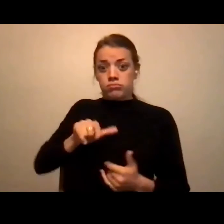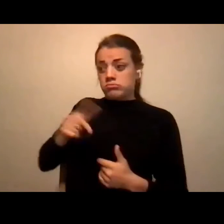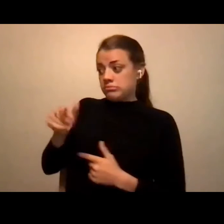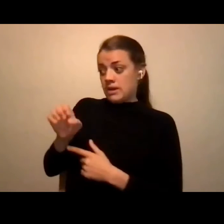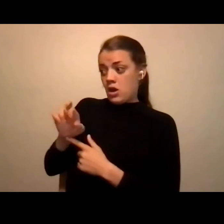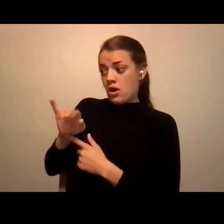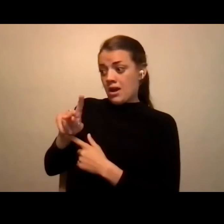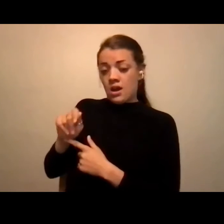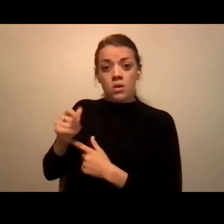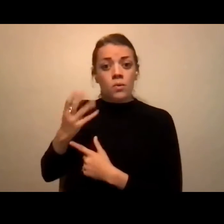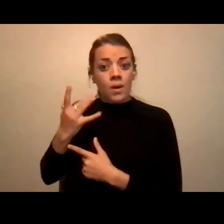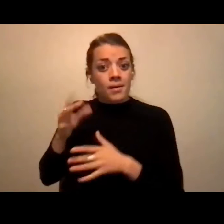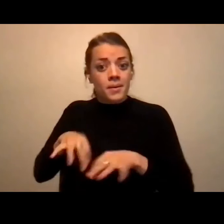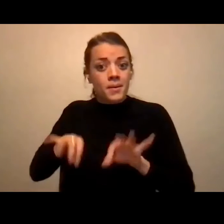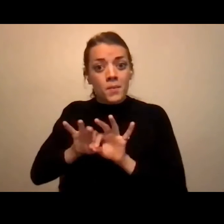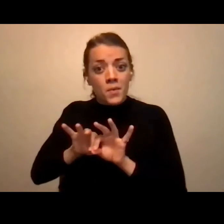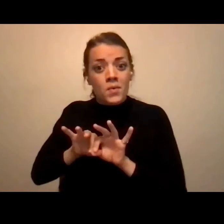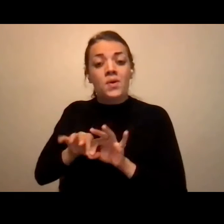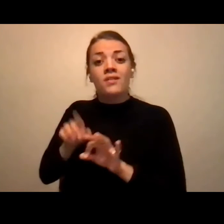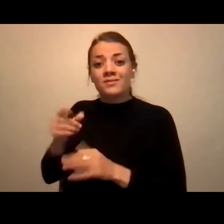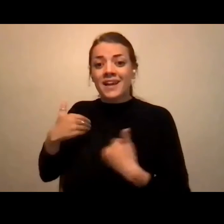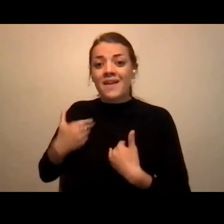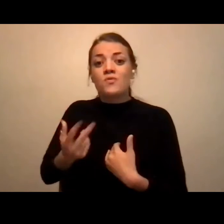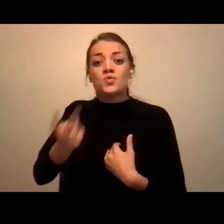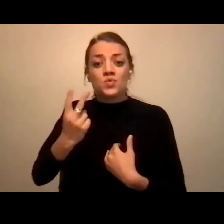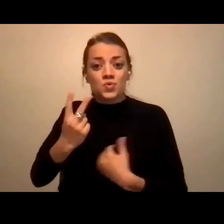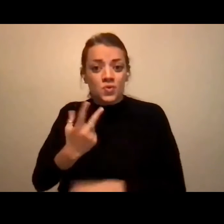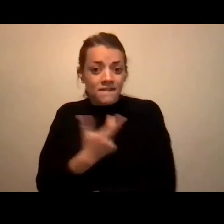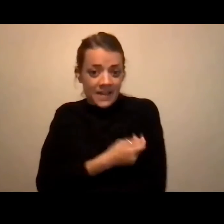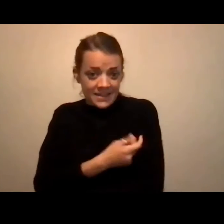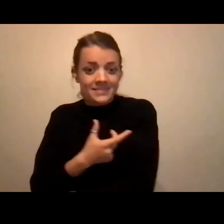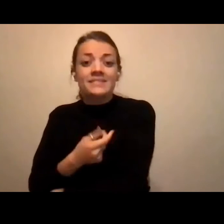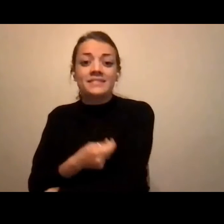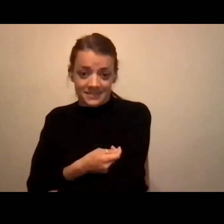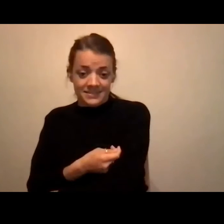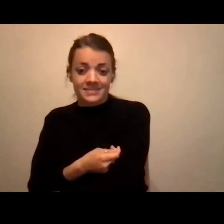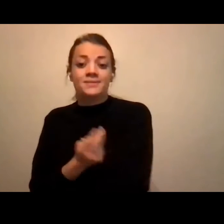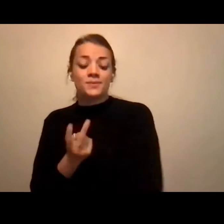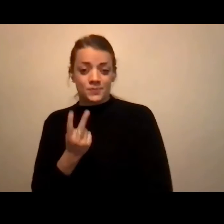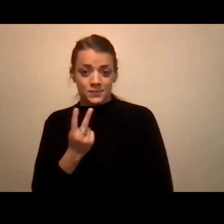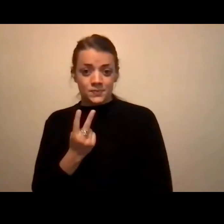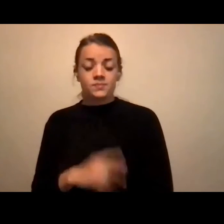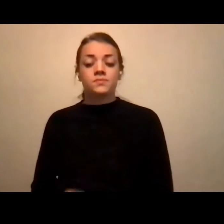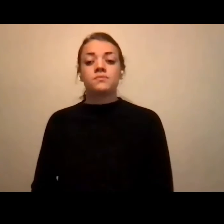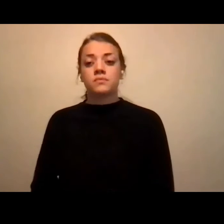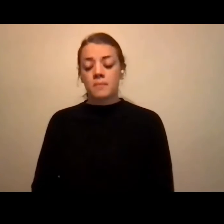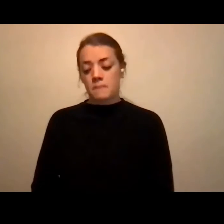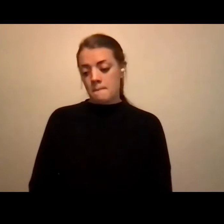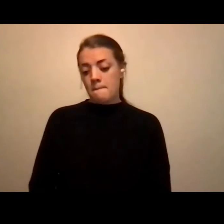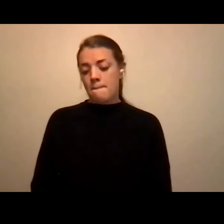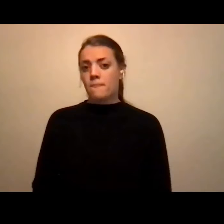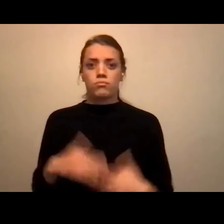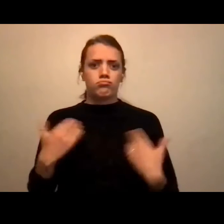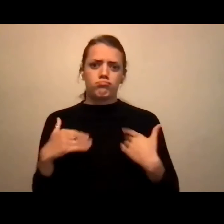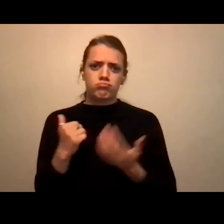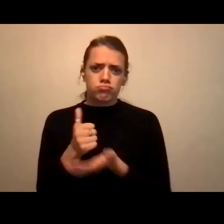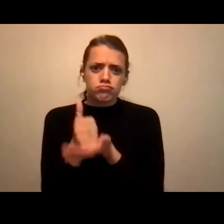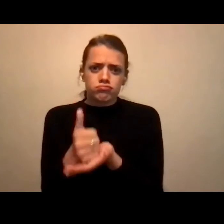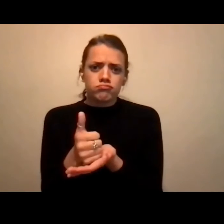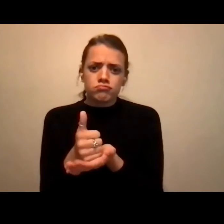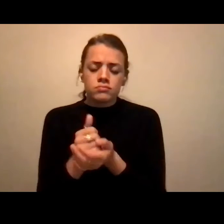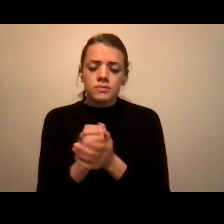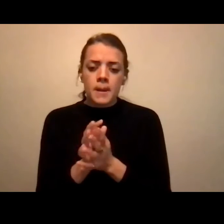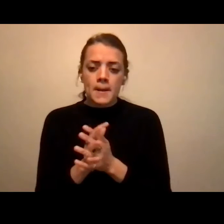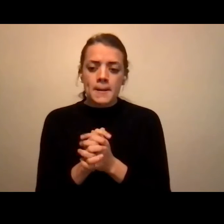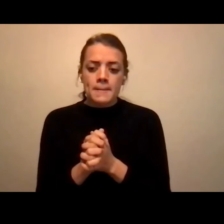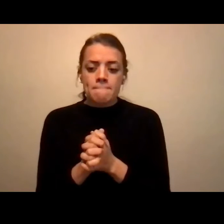do have vaccines. We have 2 vaccines, and they are very helpful. We are still